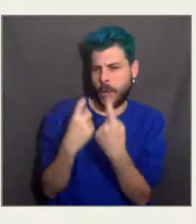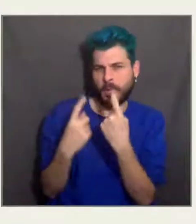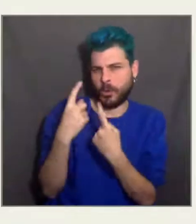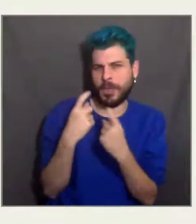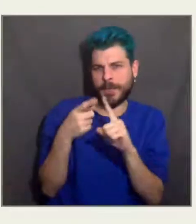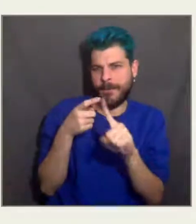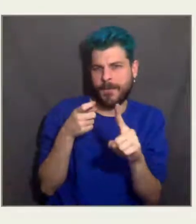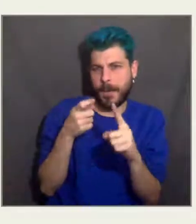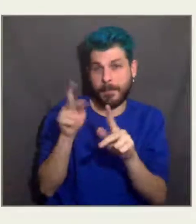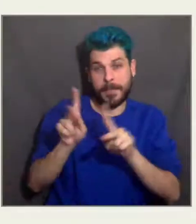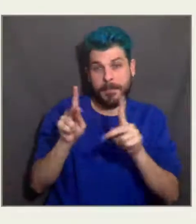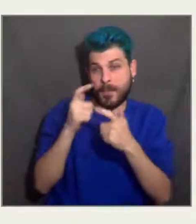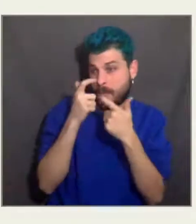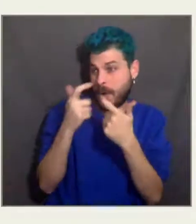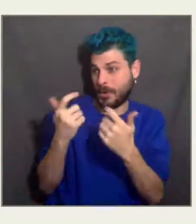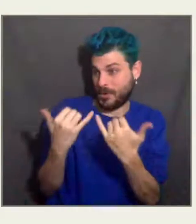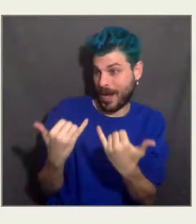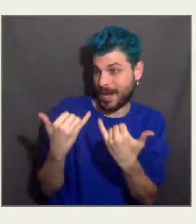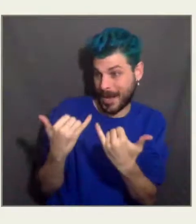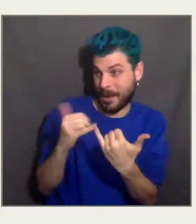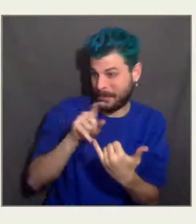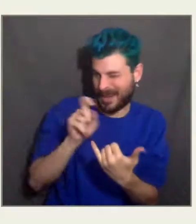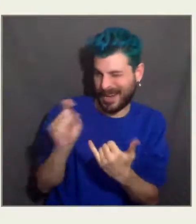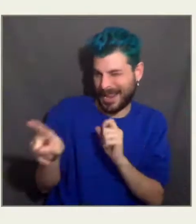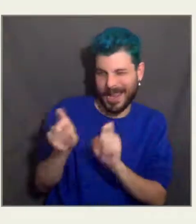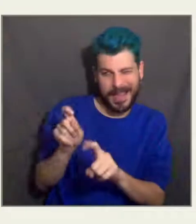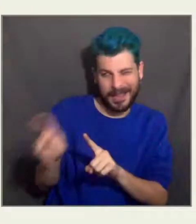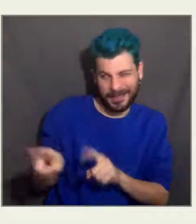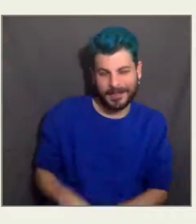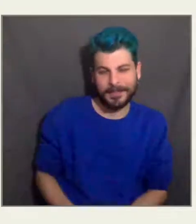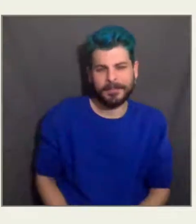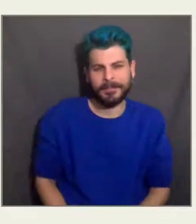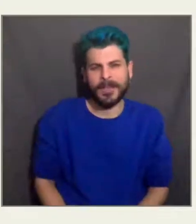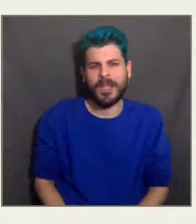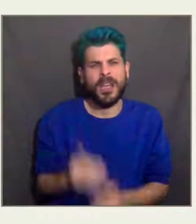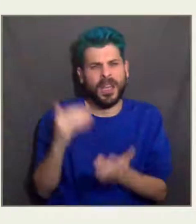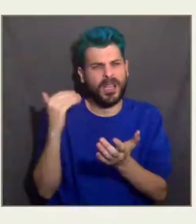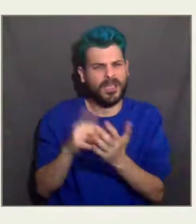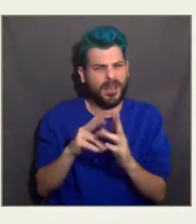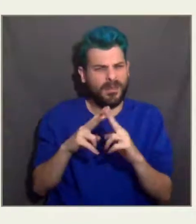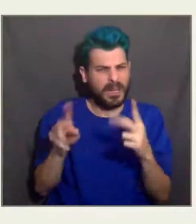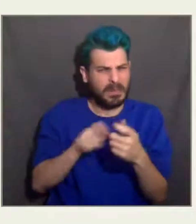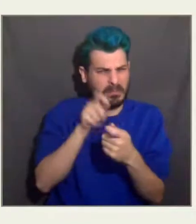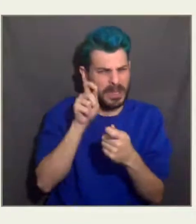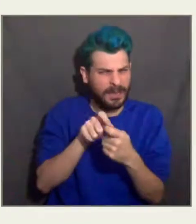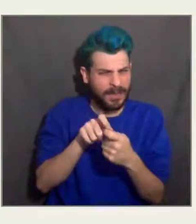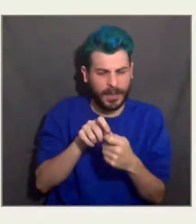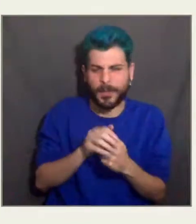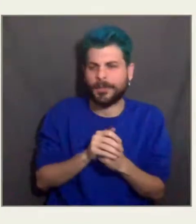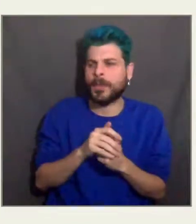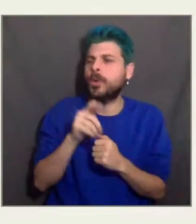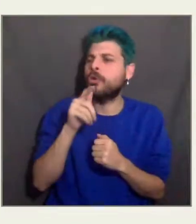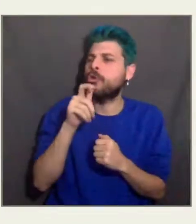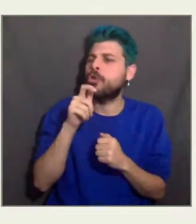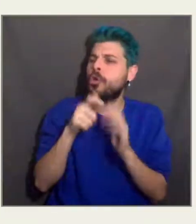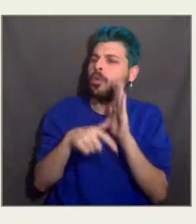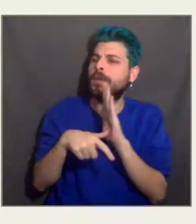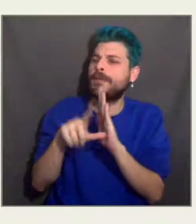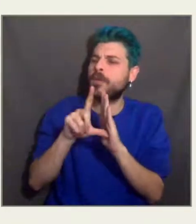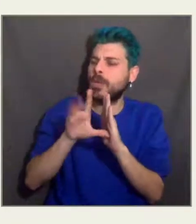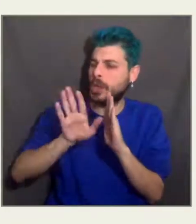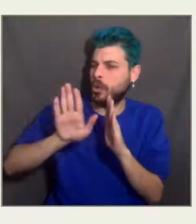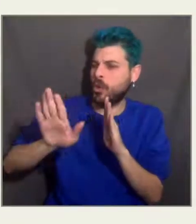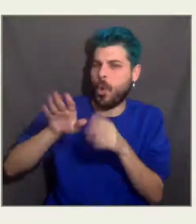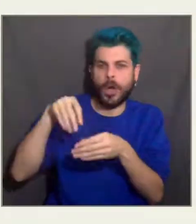ask you a couple of those if that's all right. This is very specific. Again, who is reviewing the internal processes